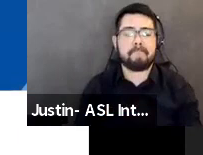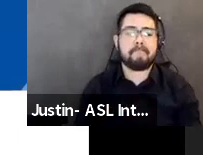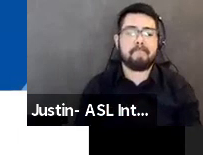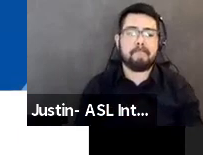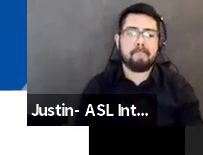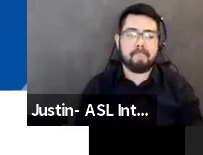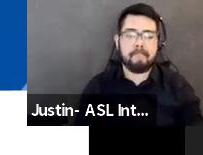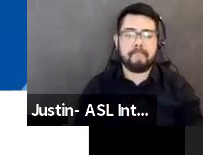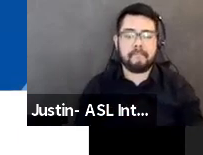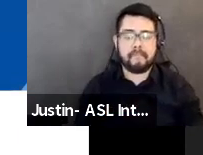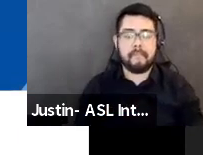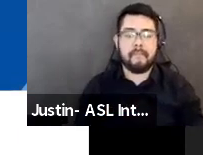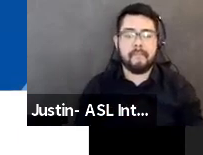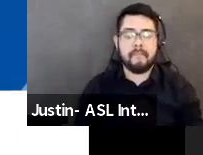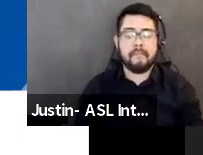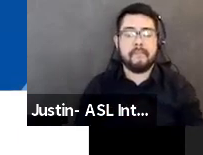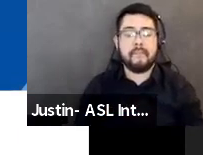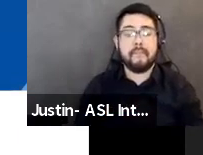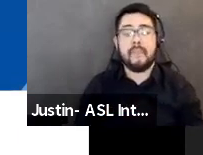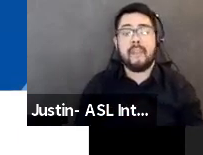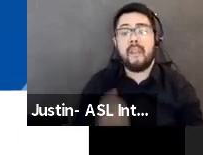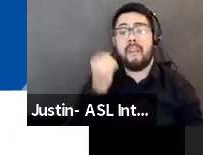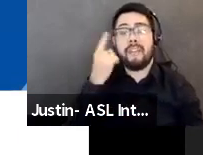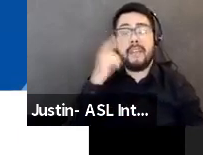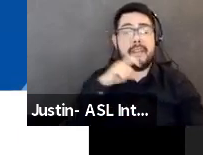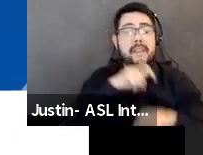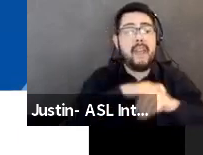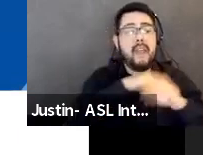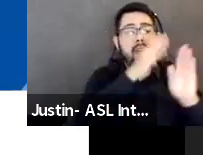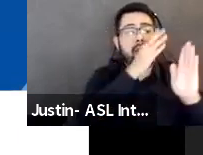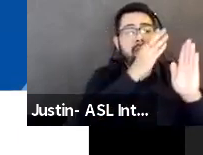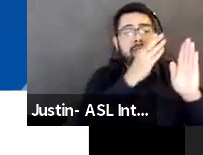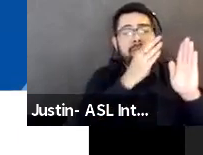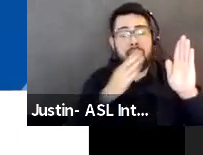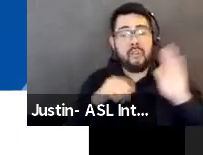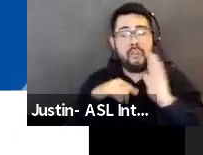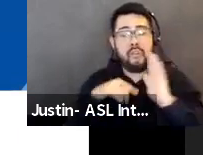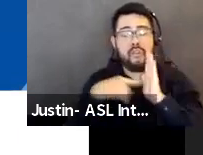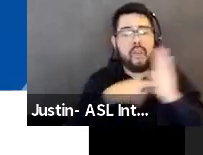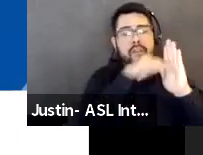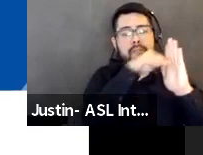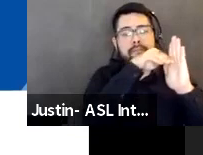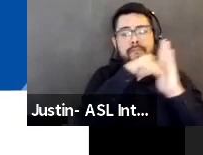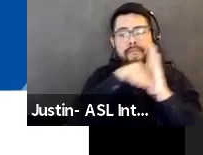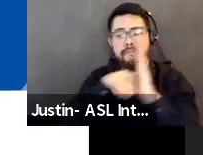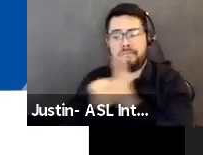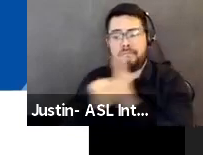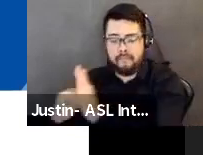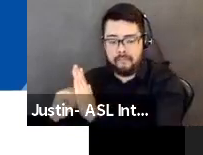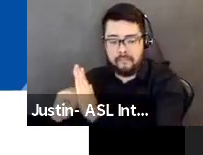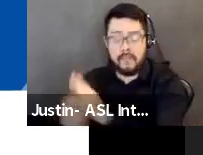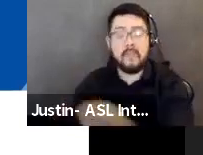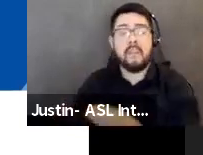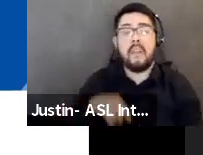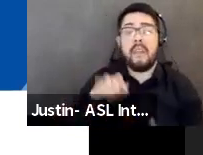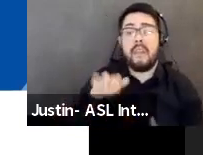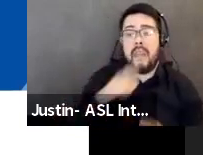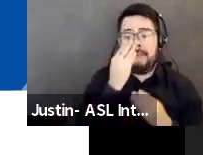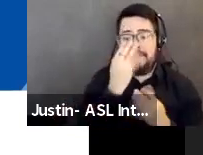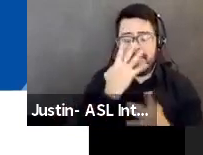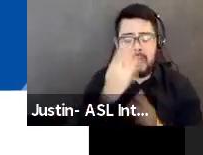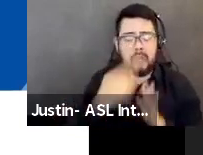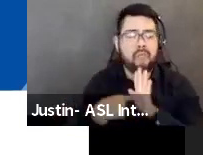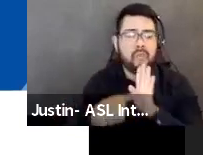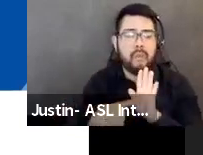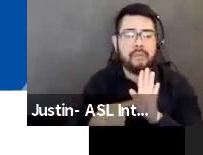over time we have seen a steady reduction in student arrests at cps schools this data shows that